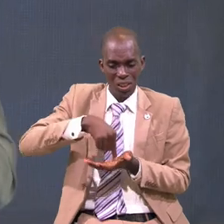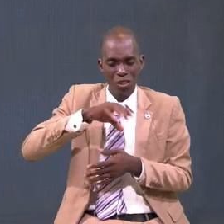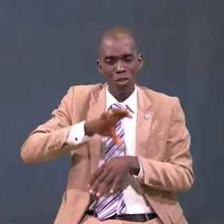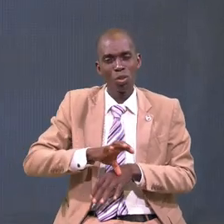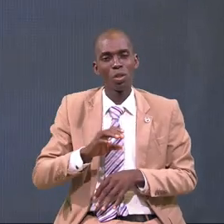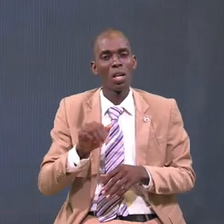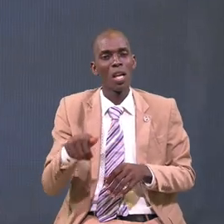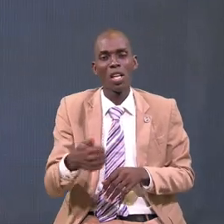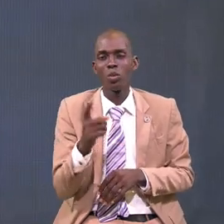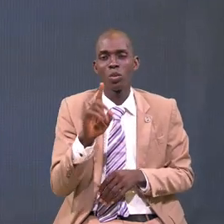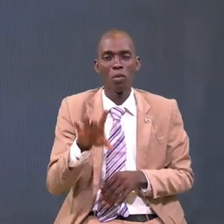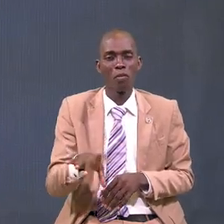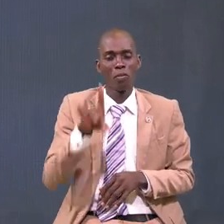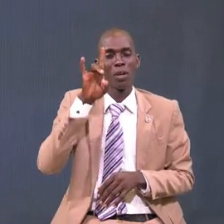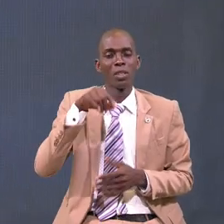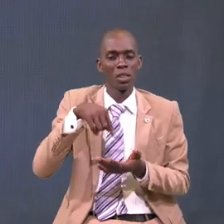find deeper life?